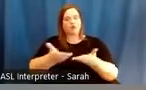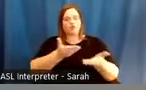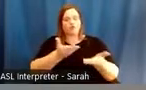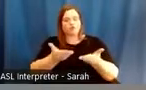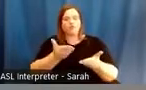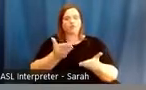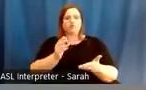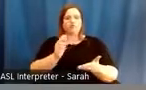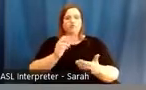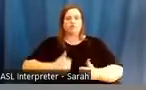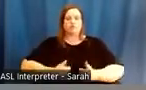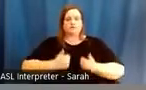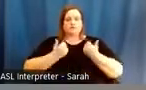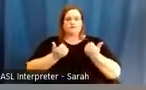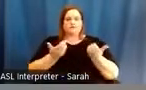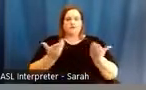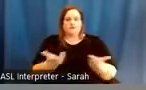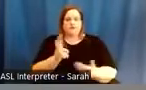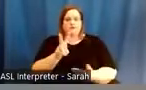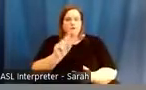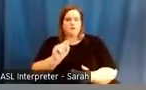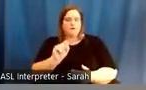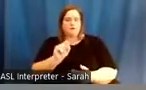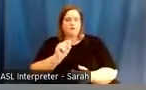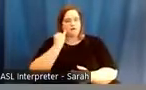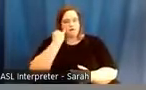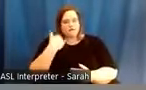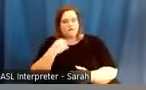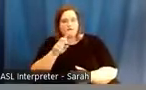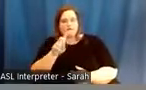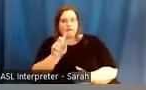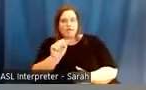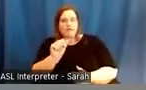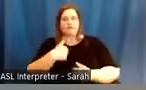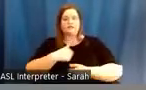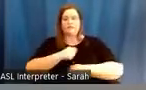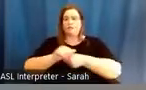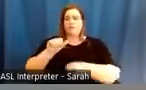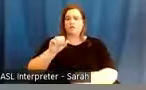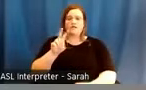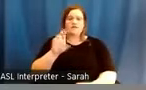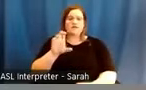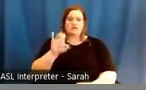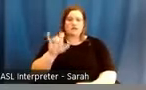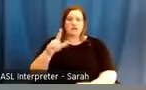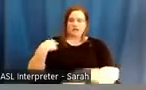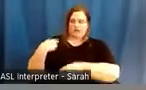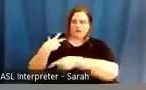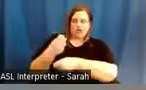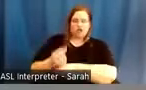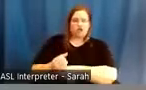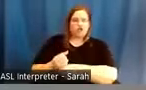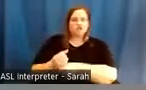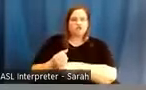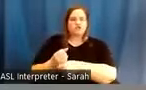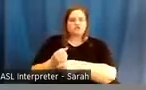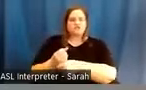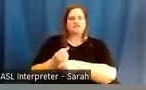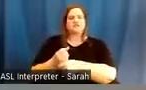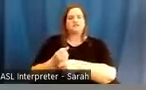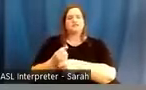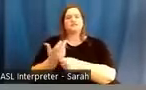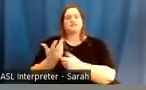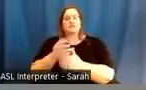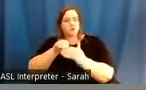disabilities. For years, I've worked with VCIL on some